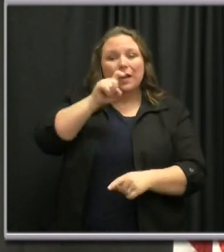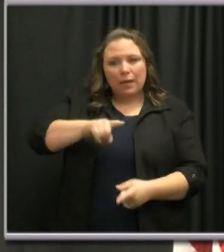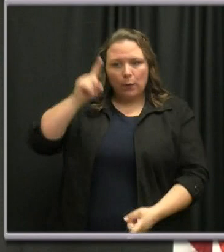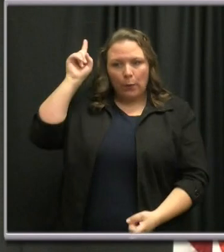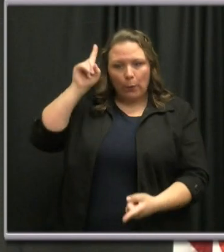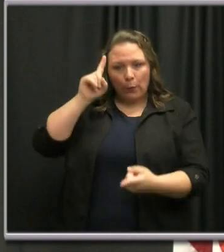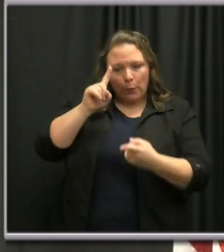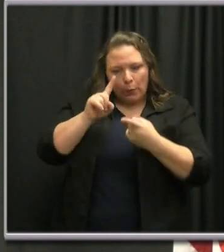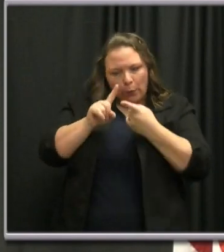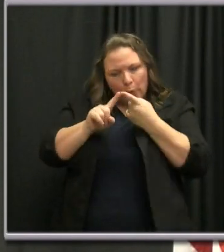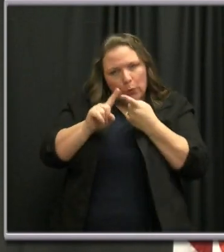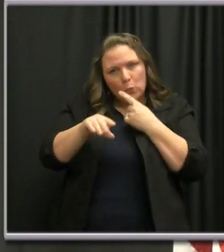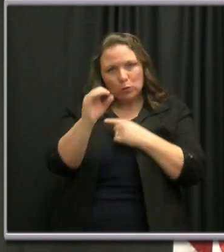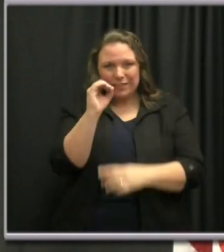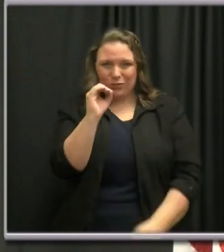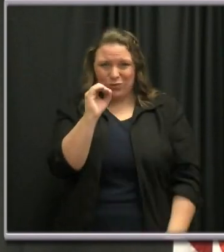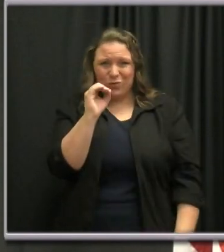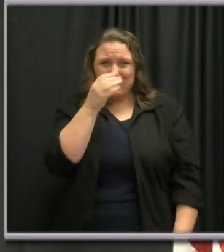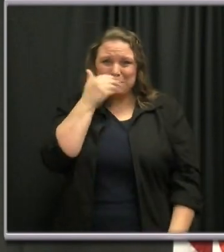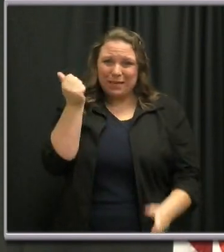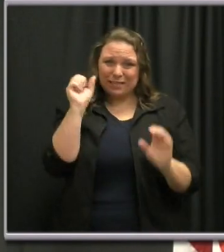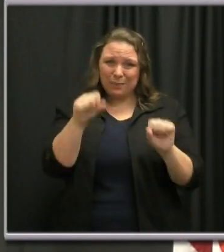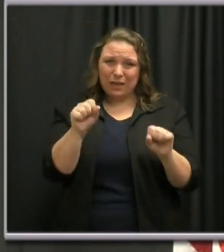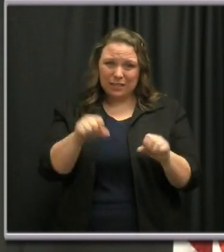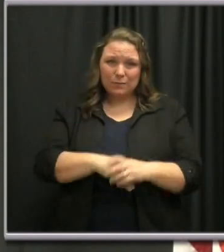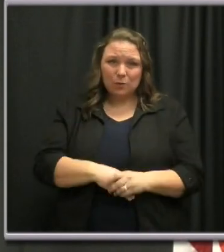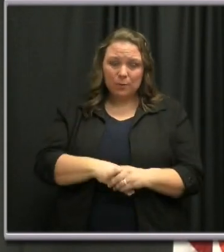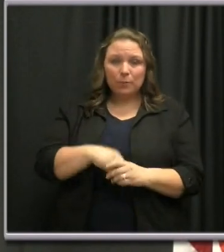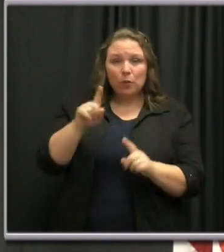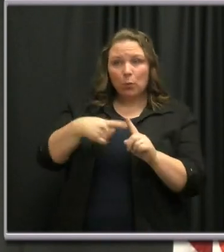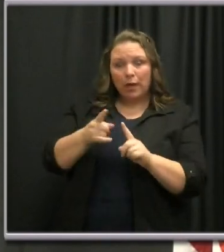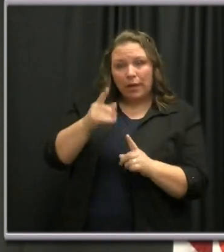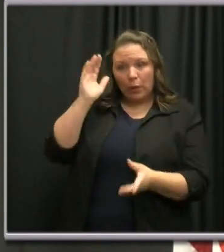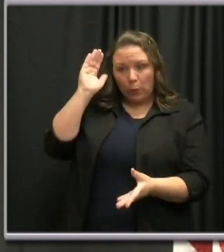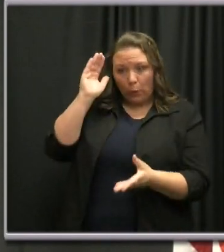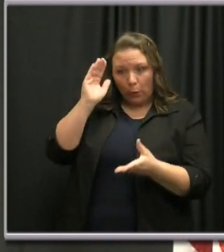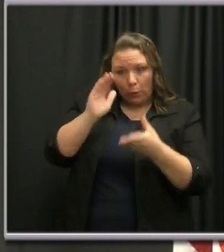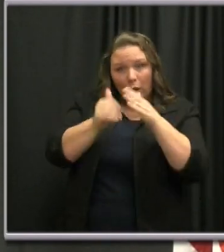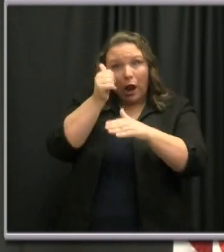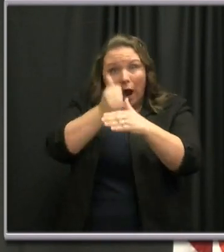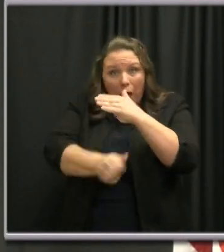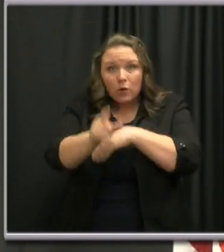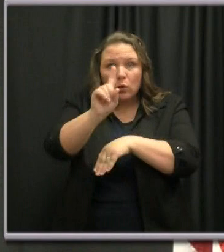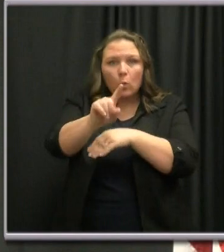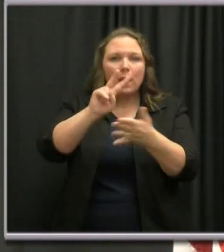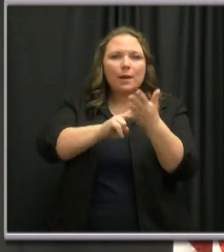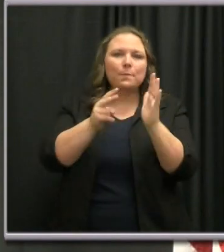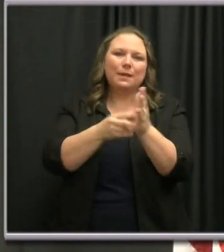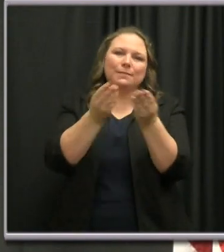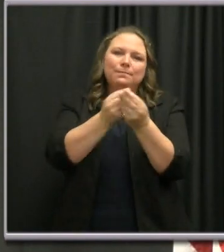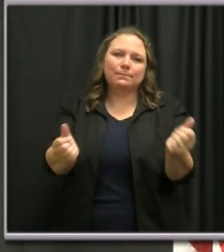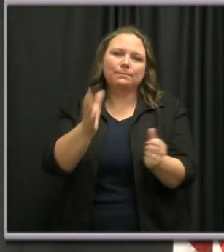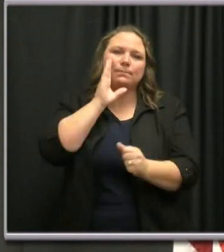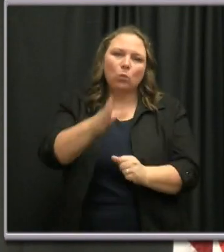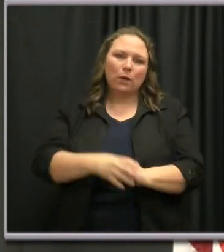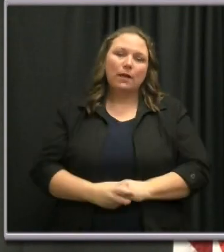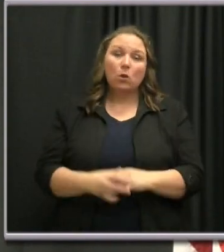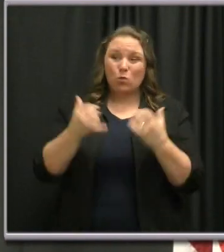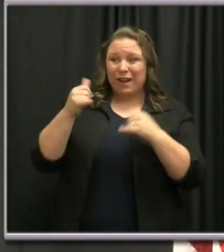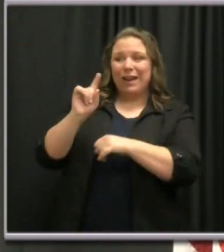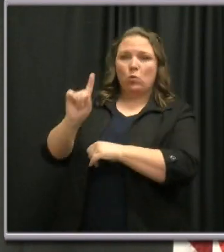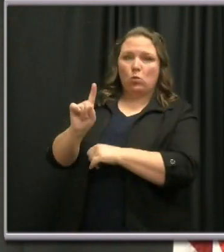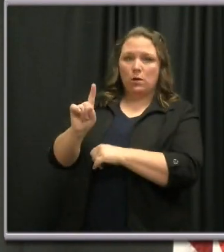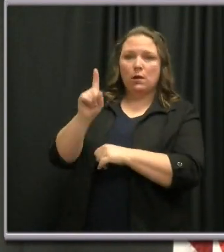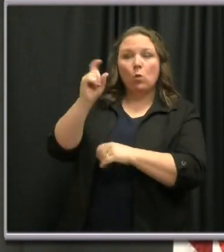number to as close to 0 as possible. And when it drops below 1, that means the virus is disappearing from our population.